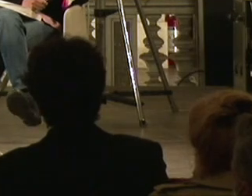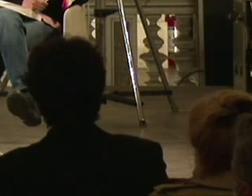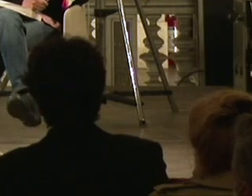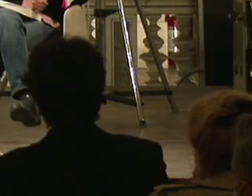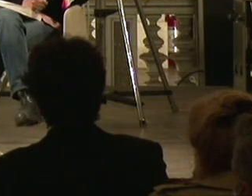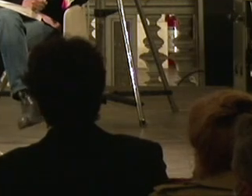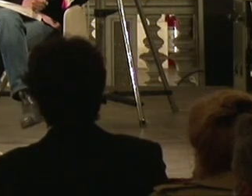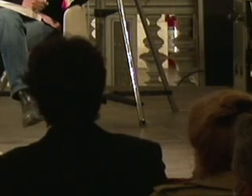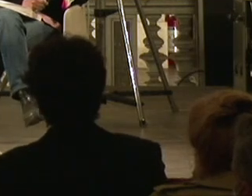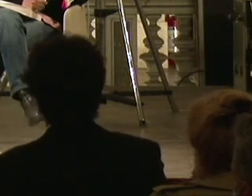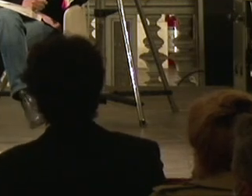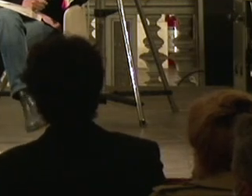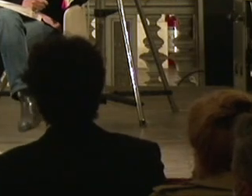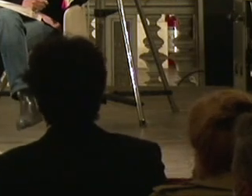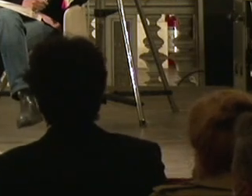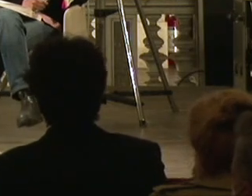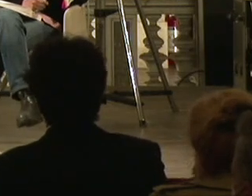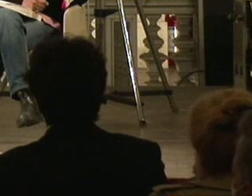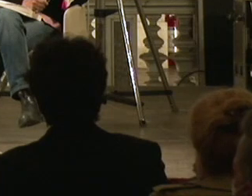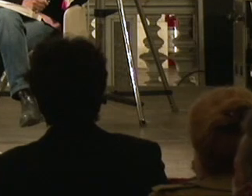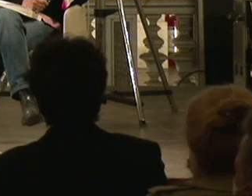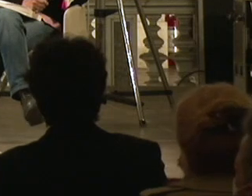as his kind of